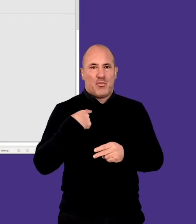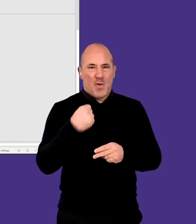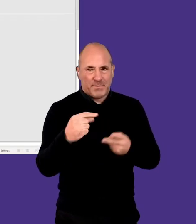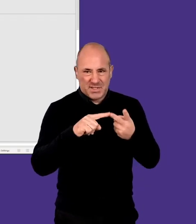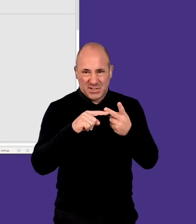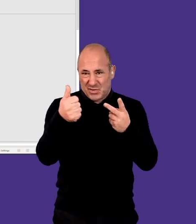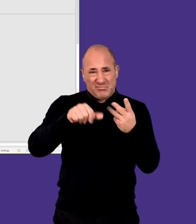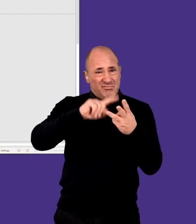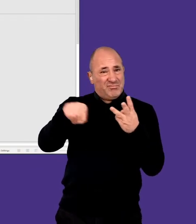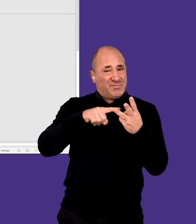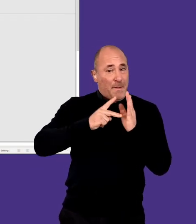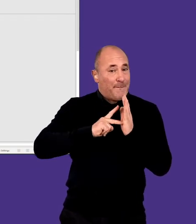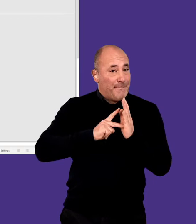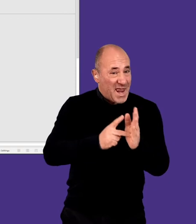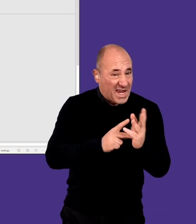people and representation,